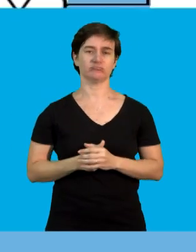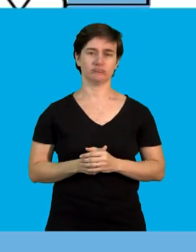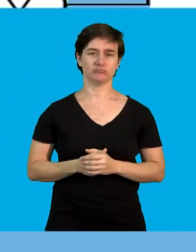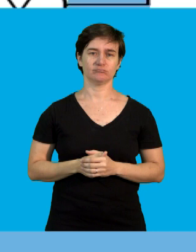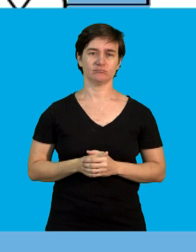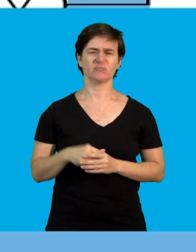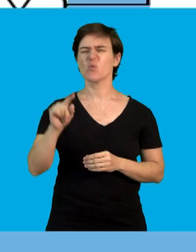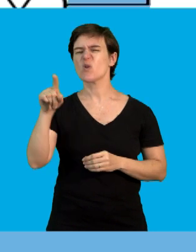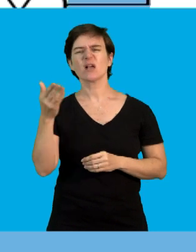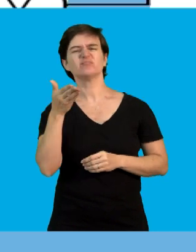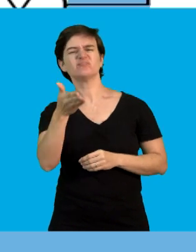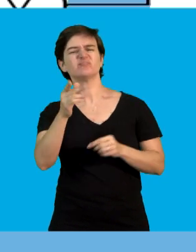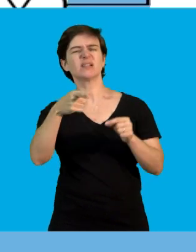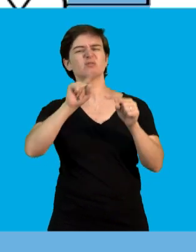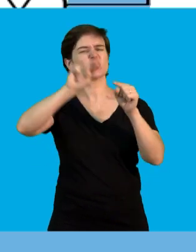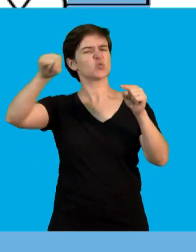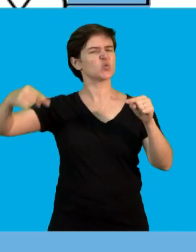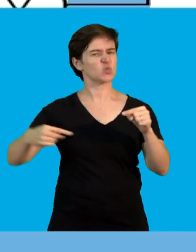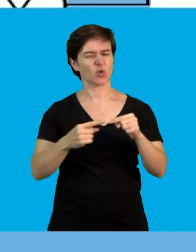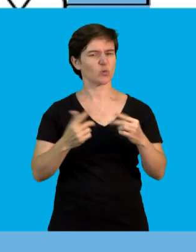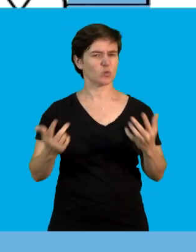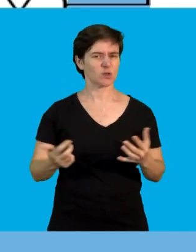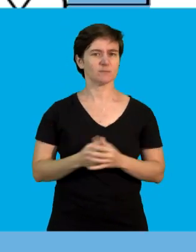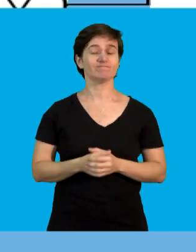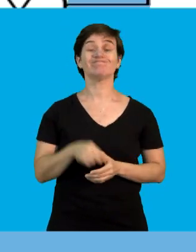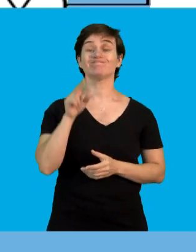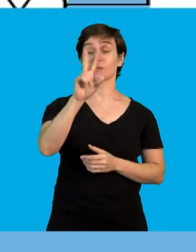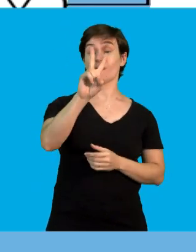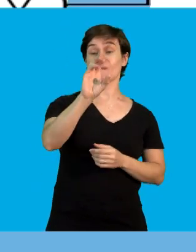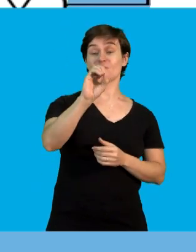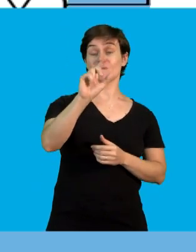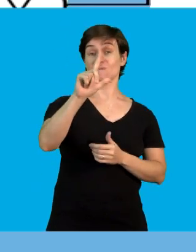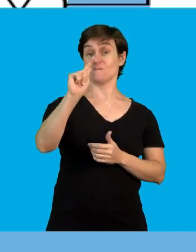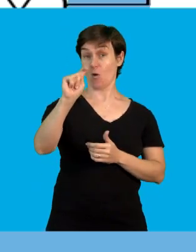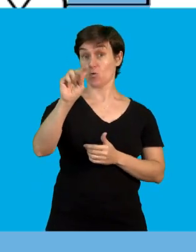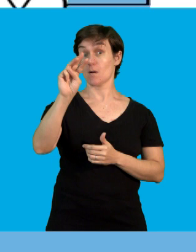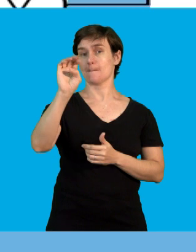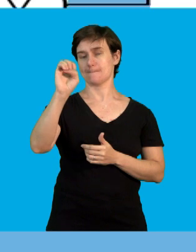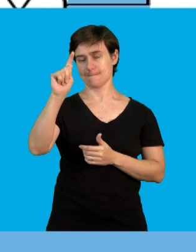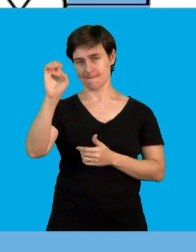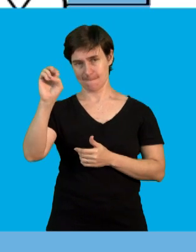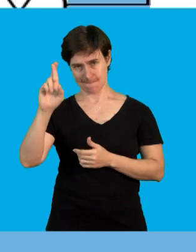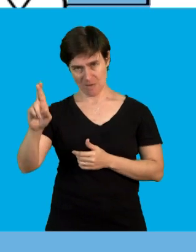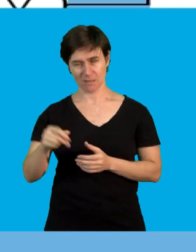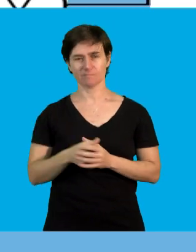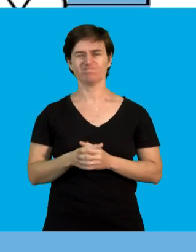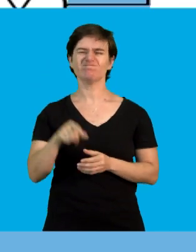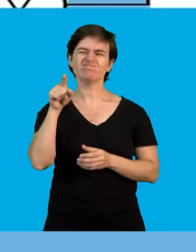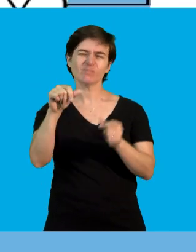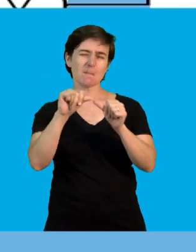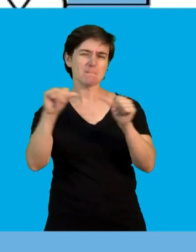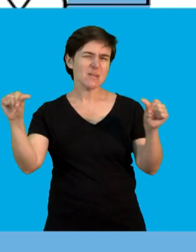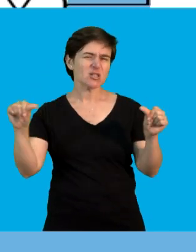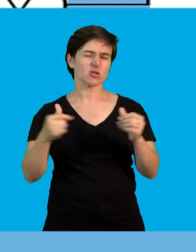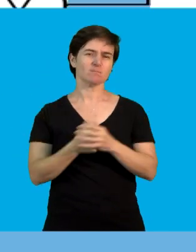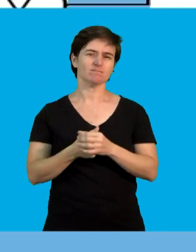What else we find in a circuit? We also find a voltmeter. So now, a voltmeter, that's now a